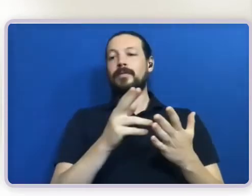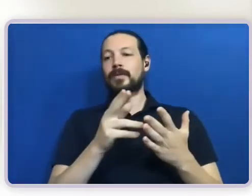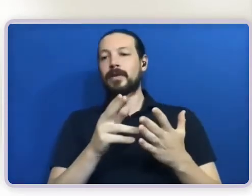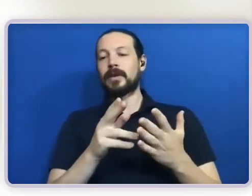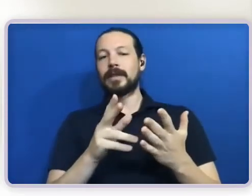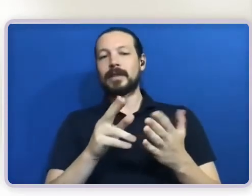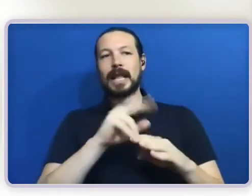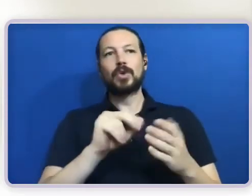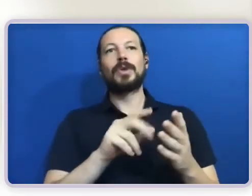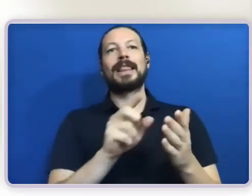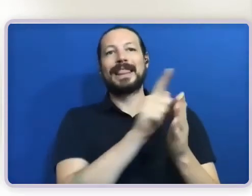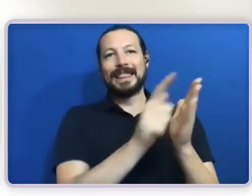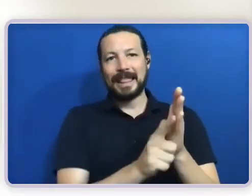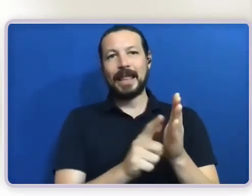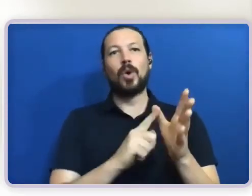Anna said.